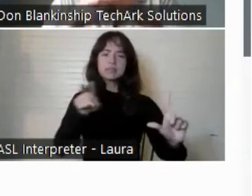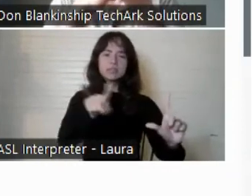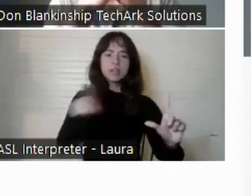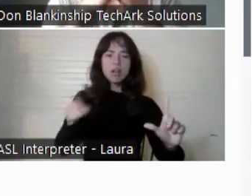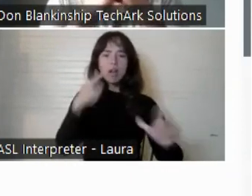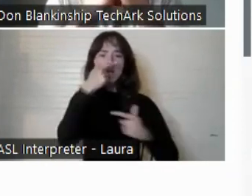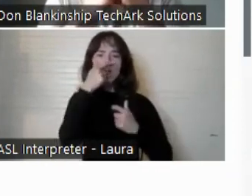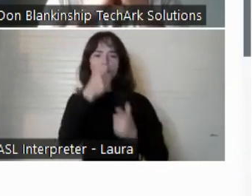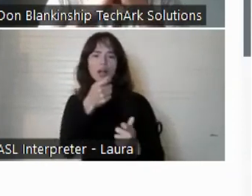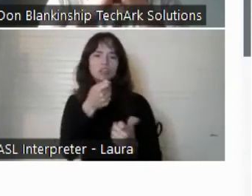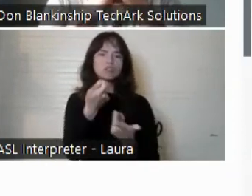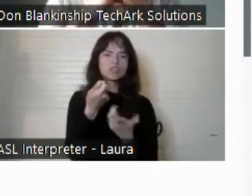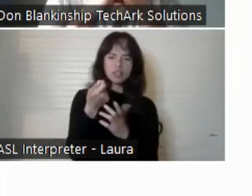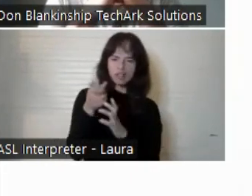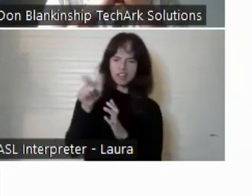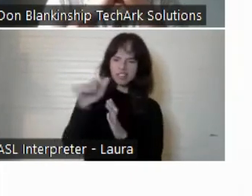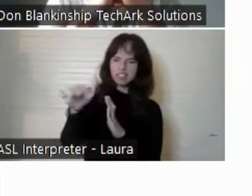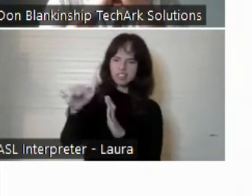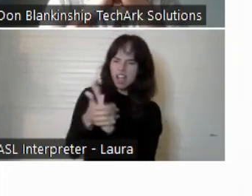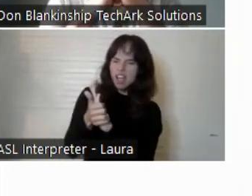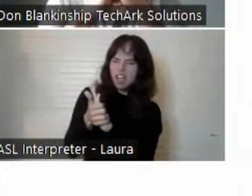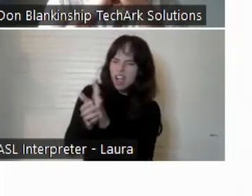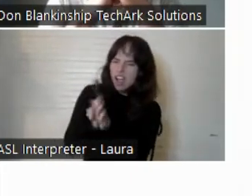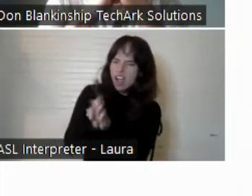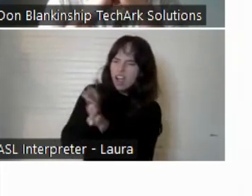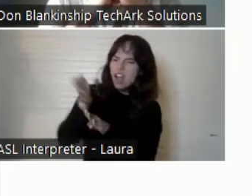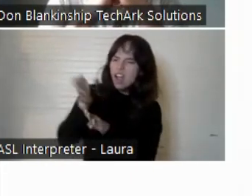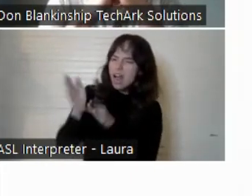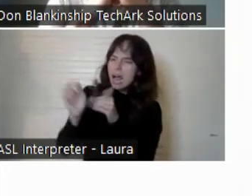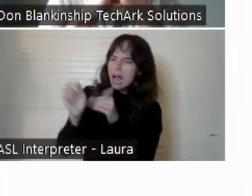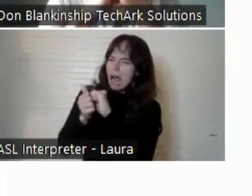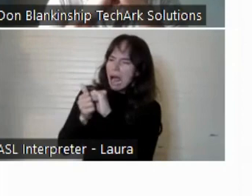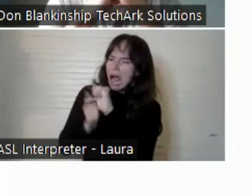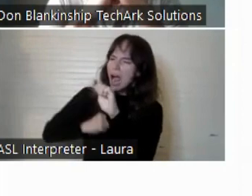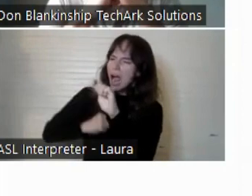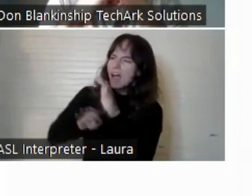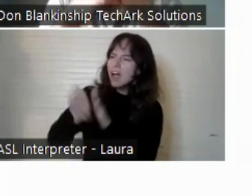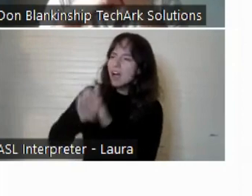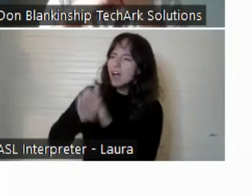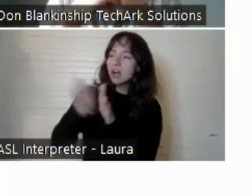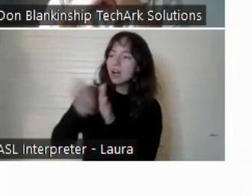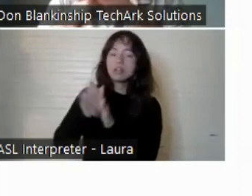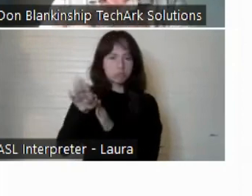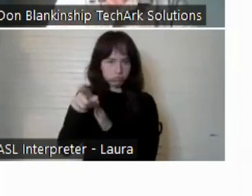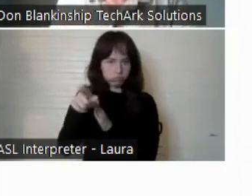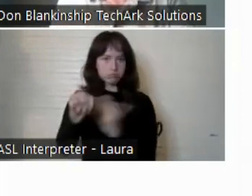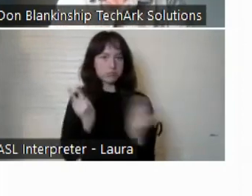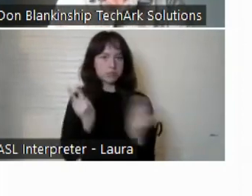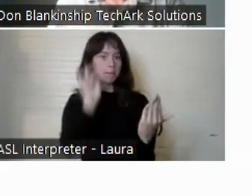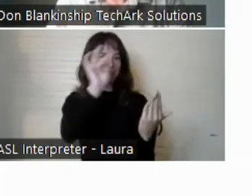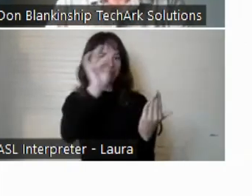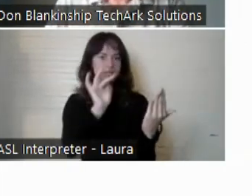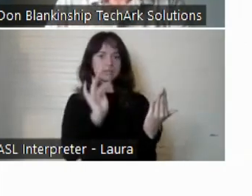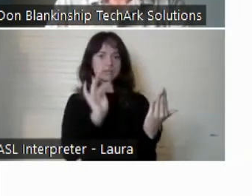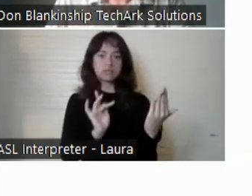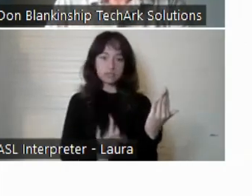10 minute segments. The content is also available in Canvas modules or in Schoology.